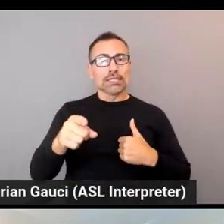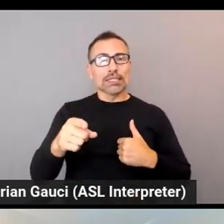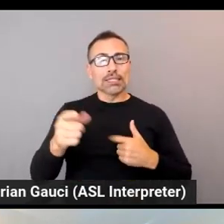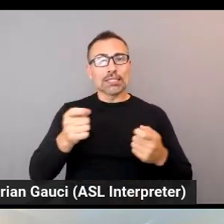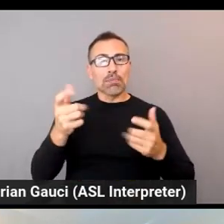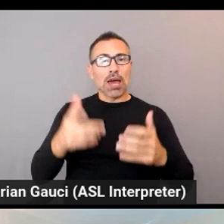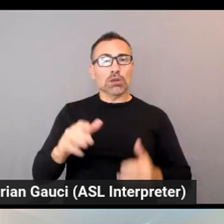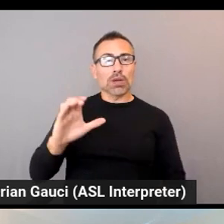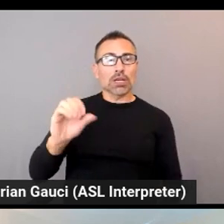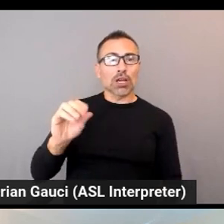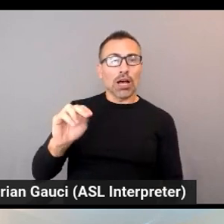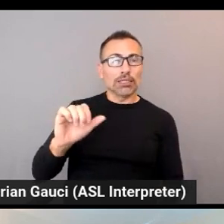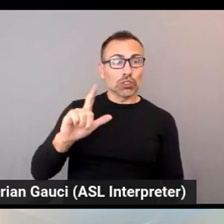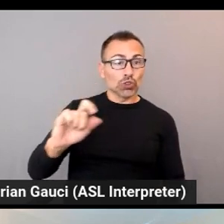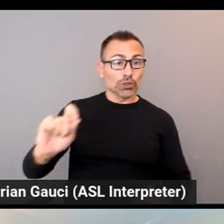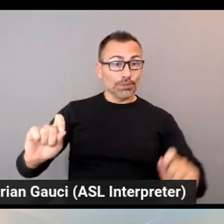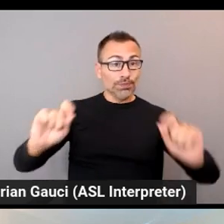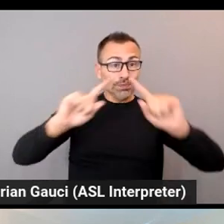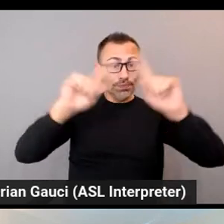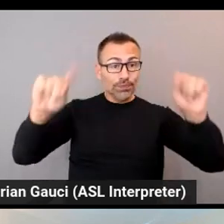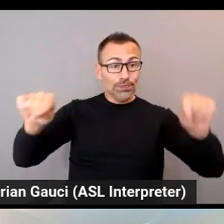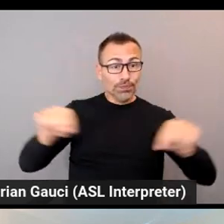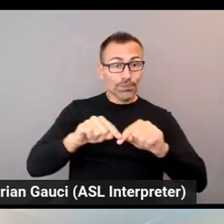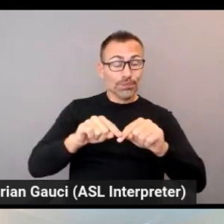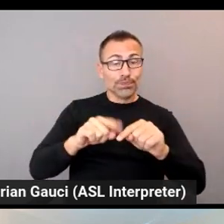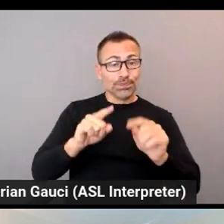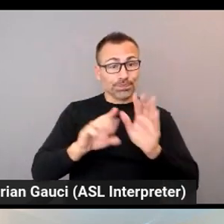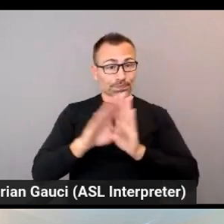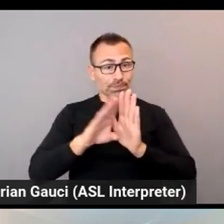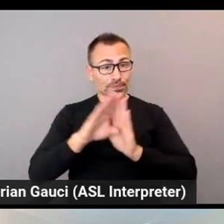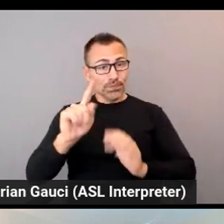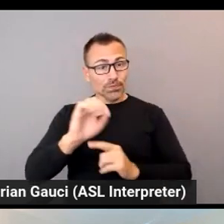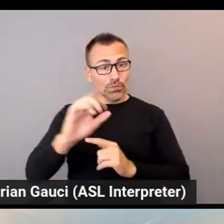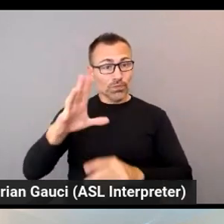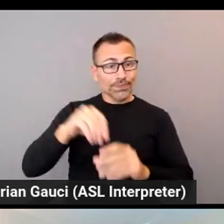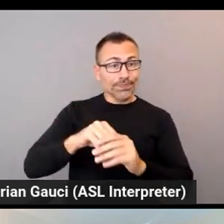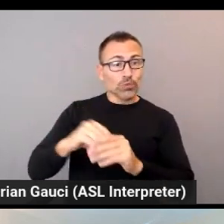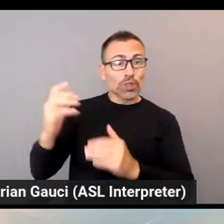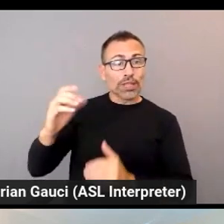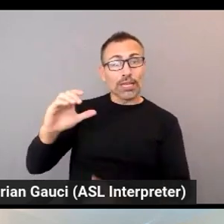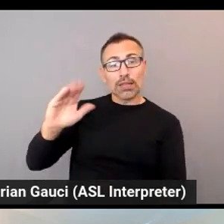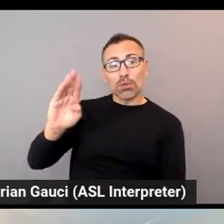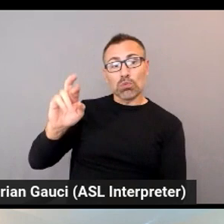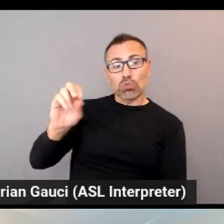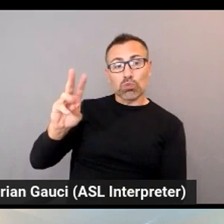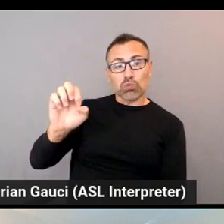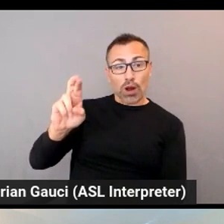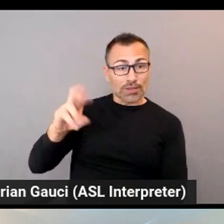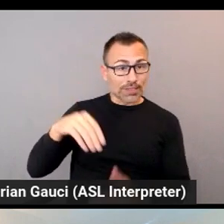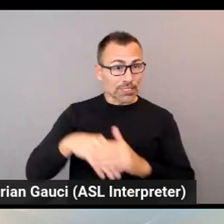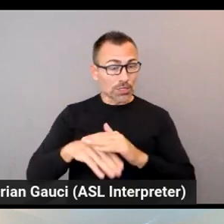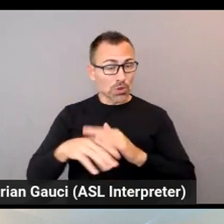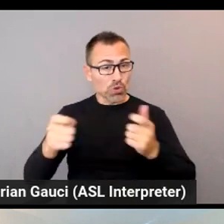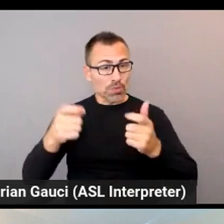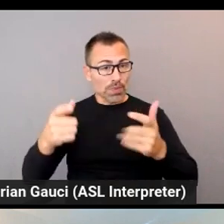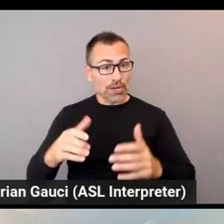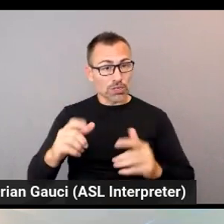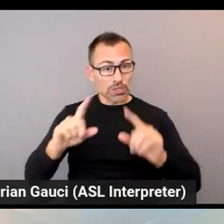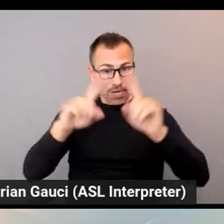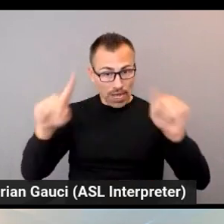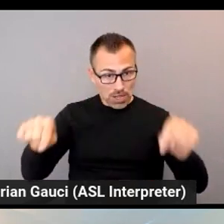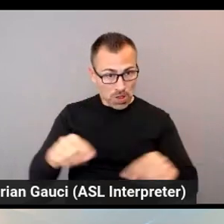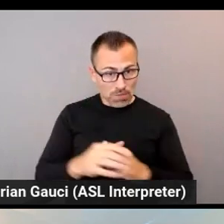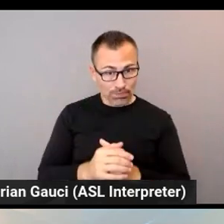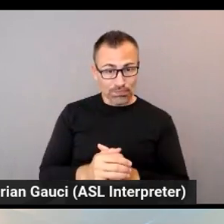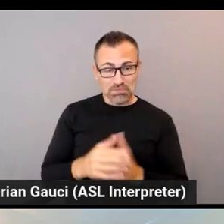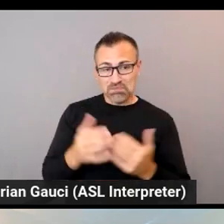is a developer tool that's operating in the browser, accessible through the Management Console. And in its current form, there's no sort of API